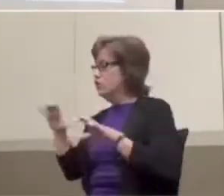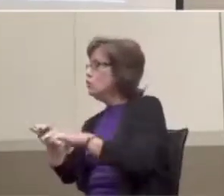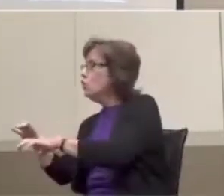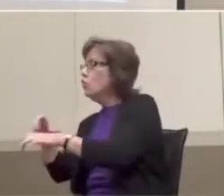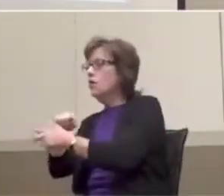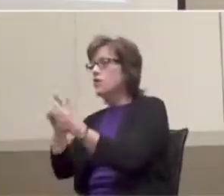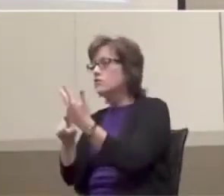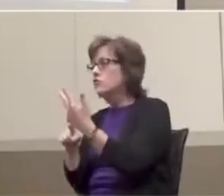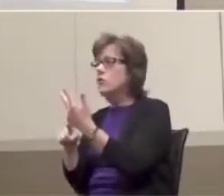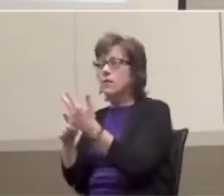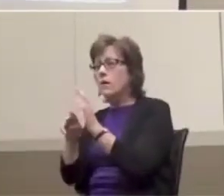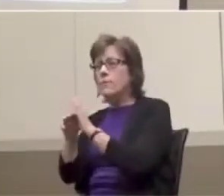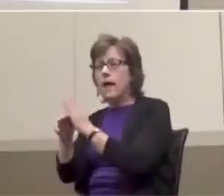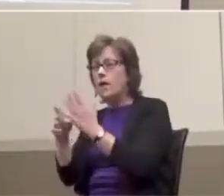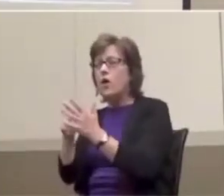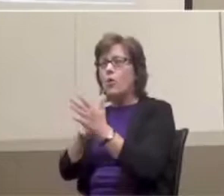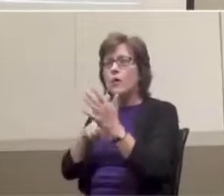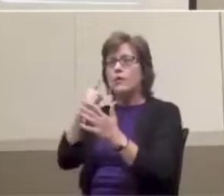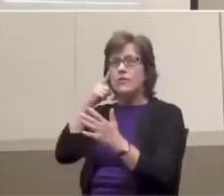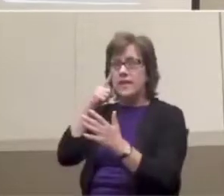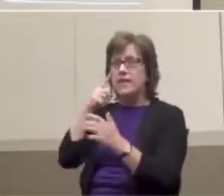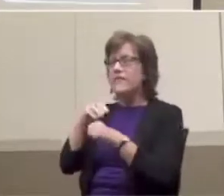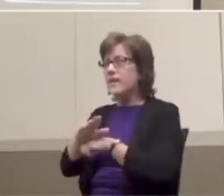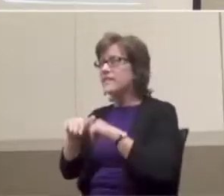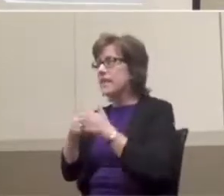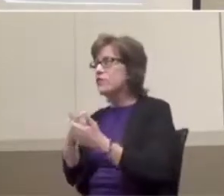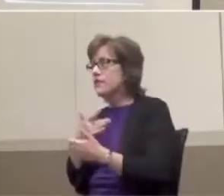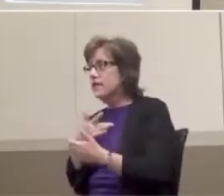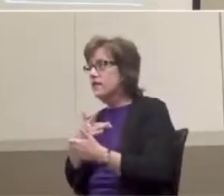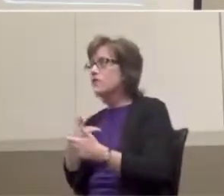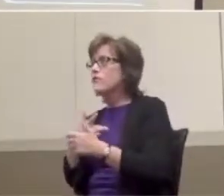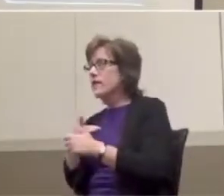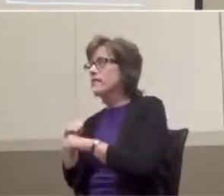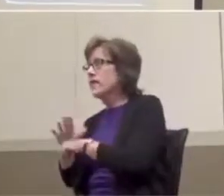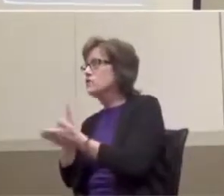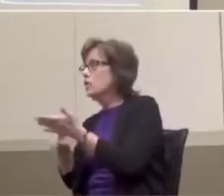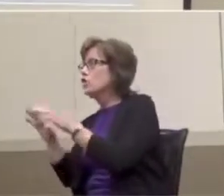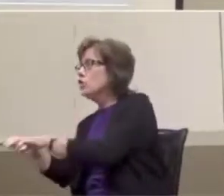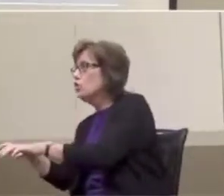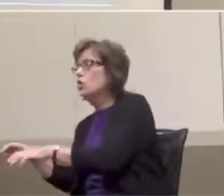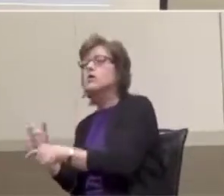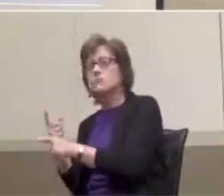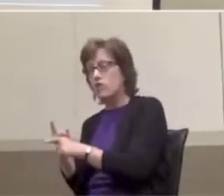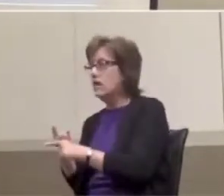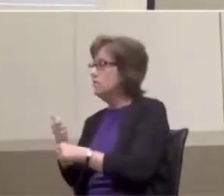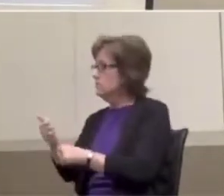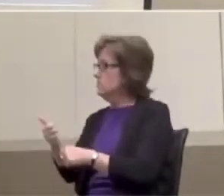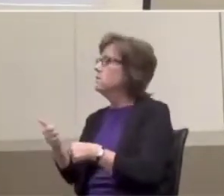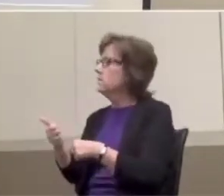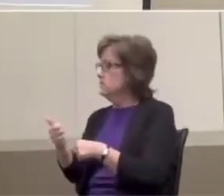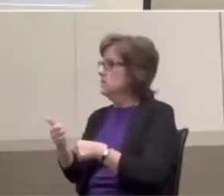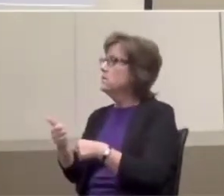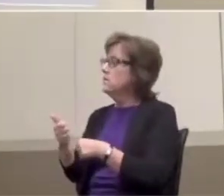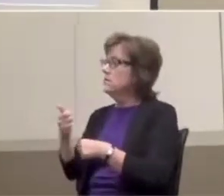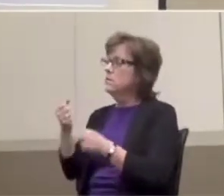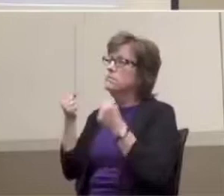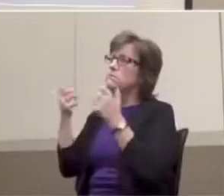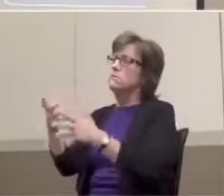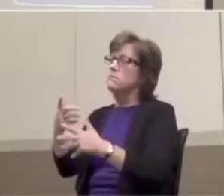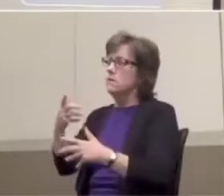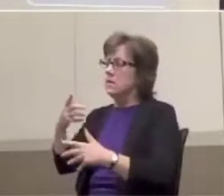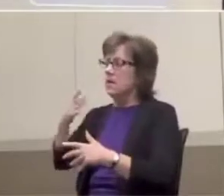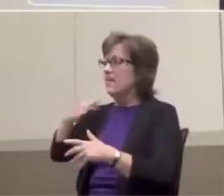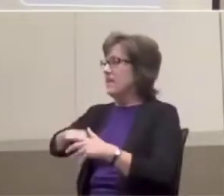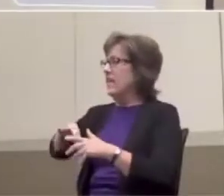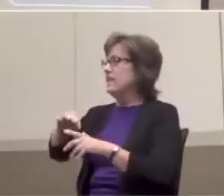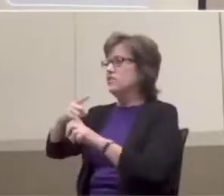you think affects how you feel about it, and that affects what you do. Great. And there's tons of advantages to CBT, as we